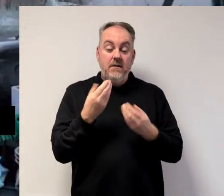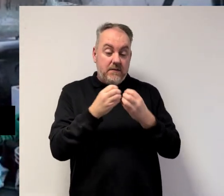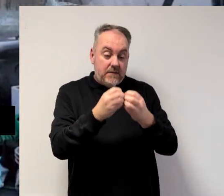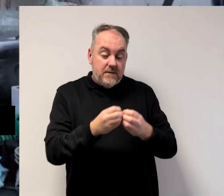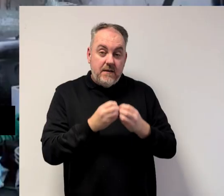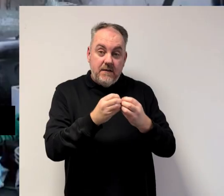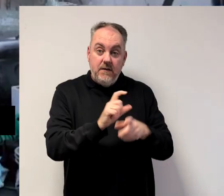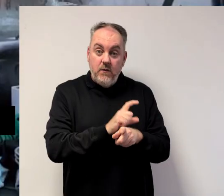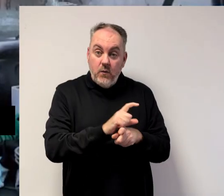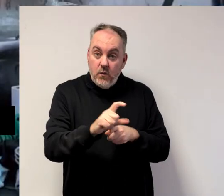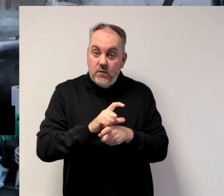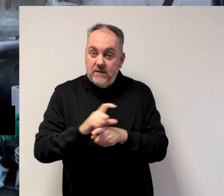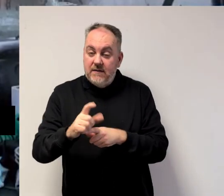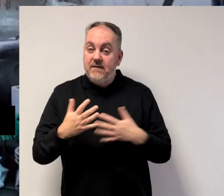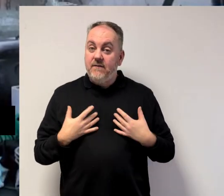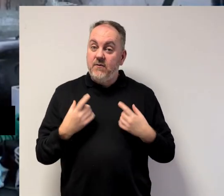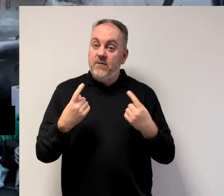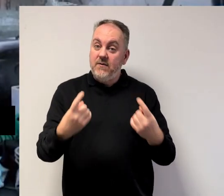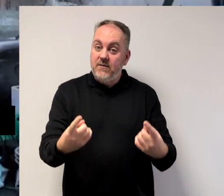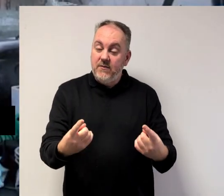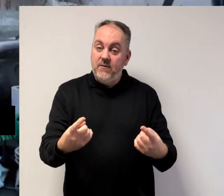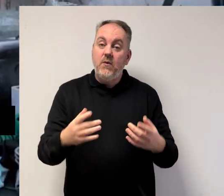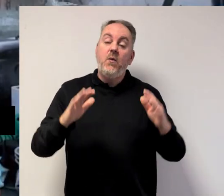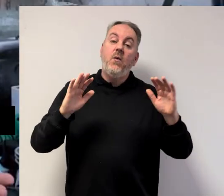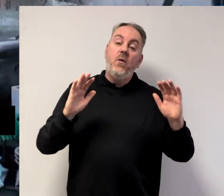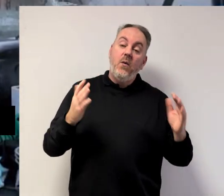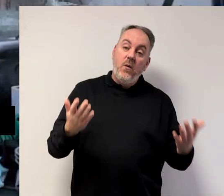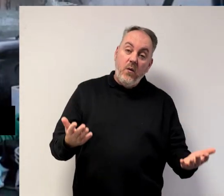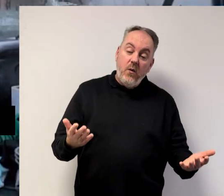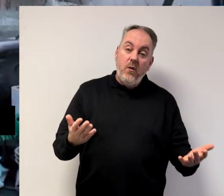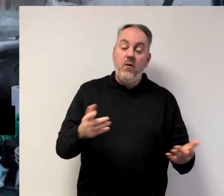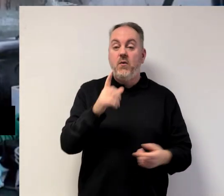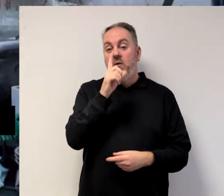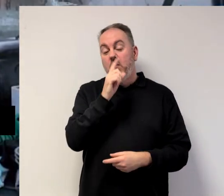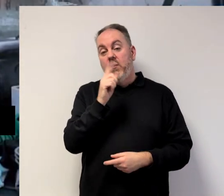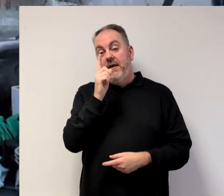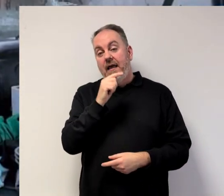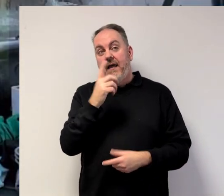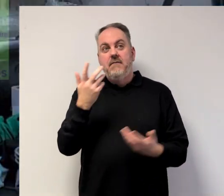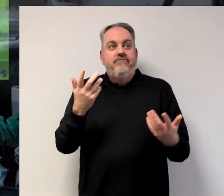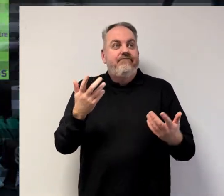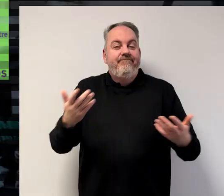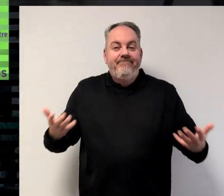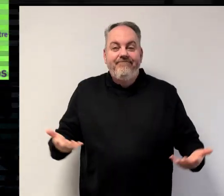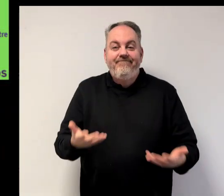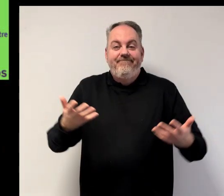that you can do to promote your kitchen garden.